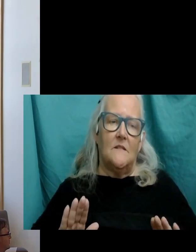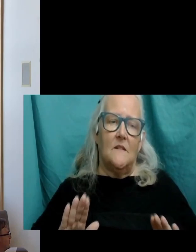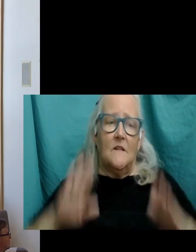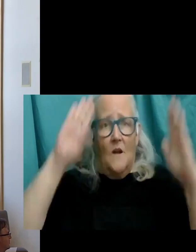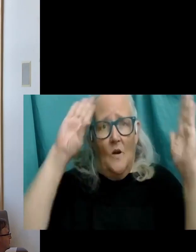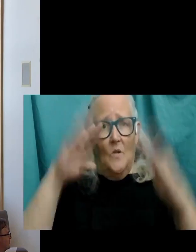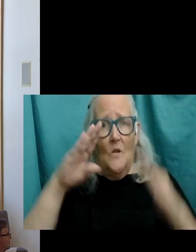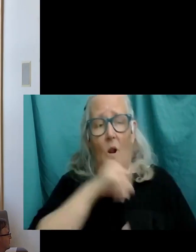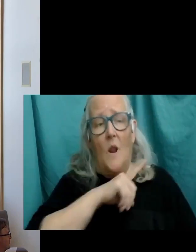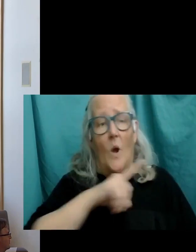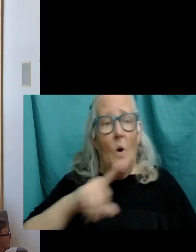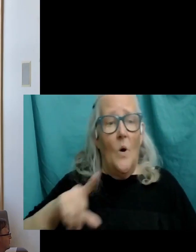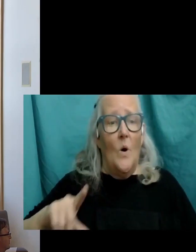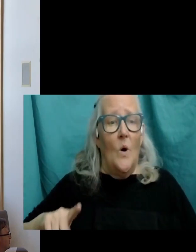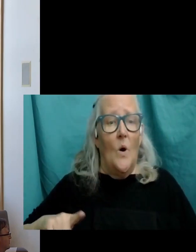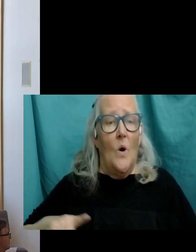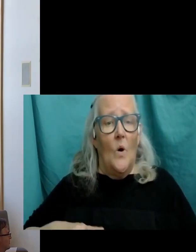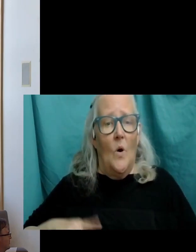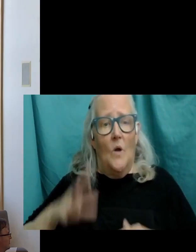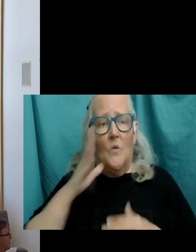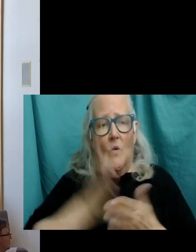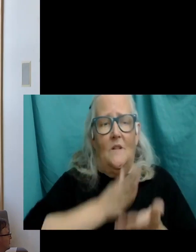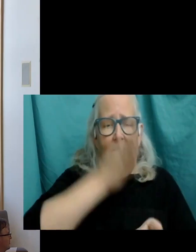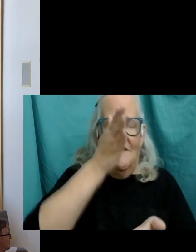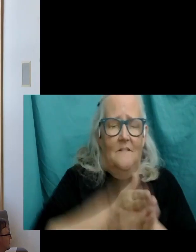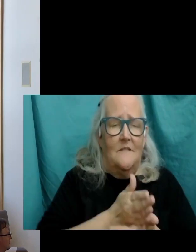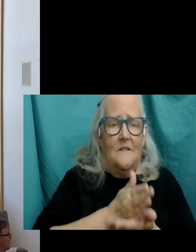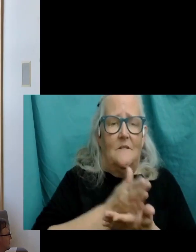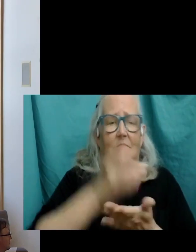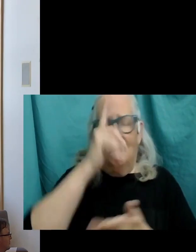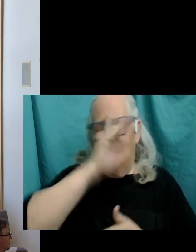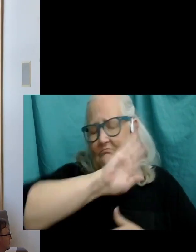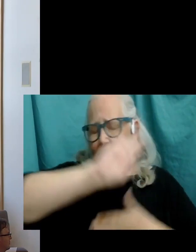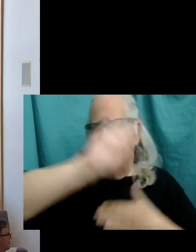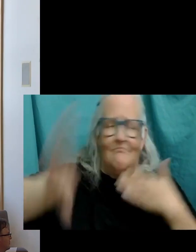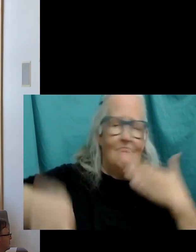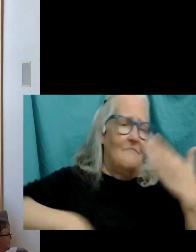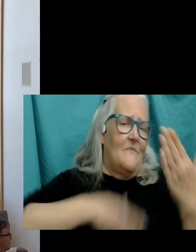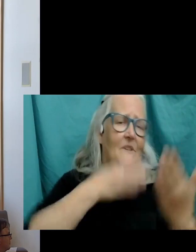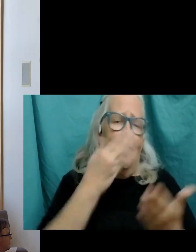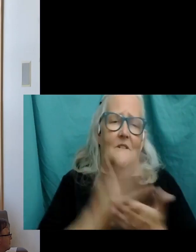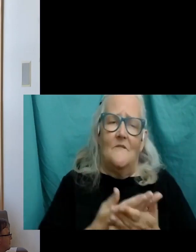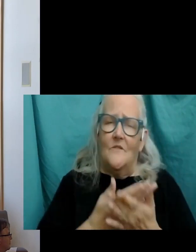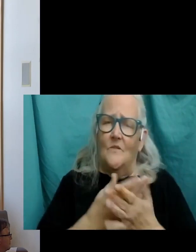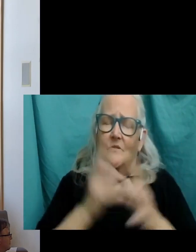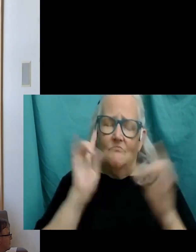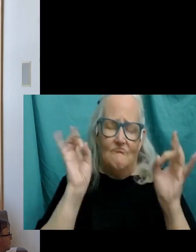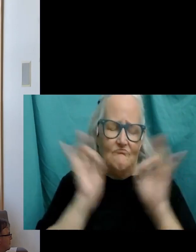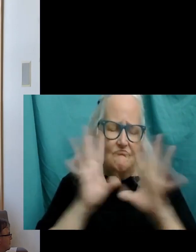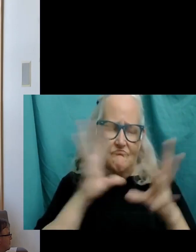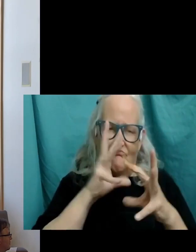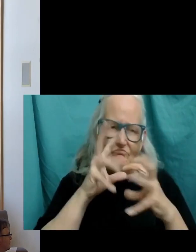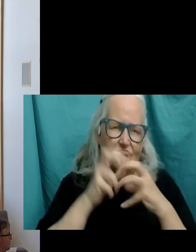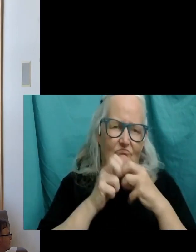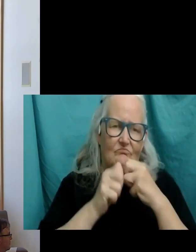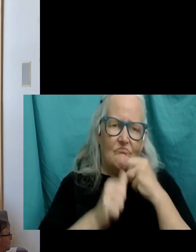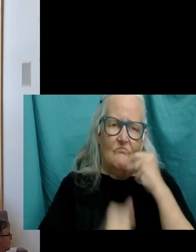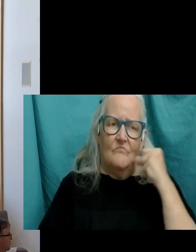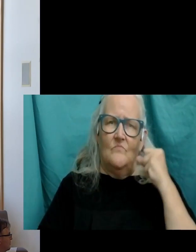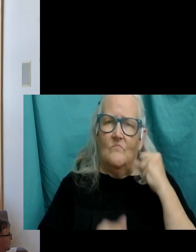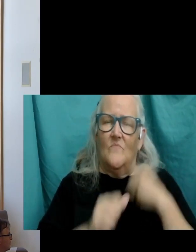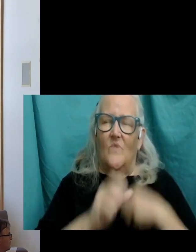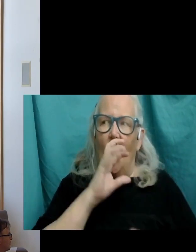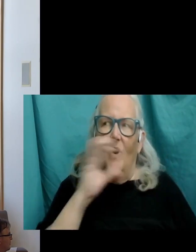the Lord put an end to these cruel